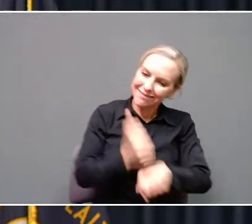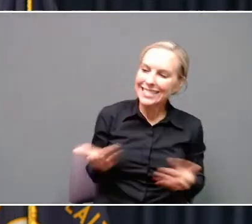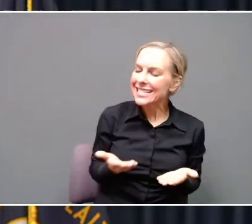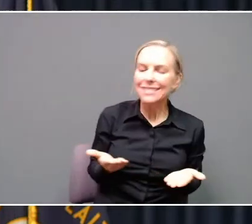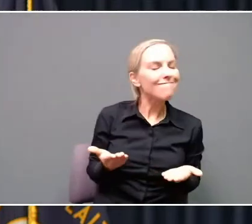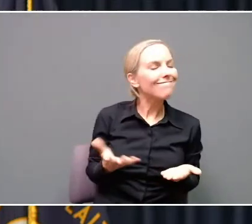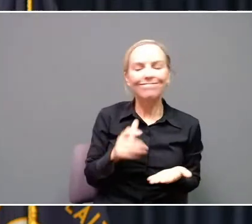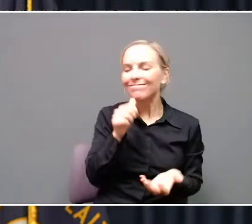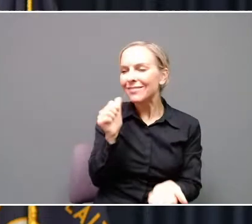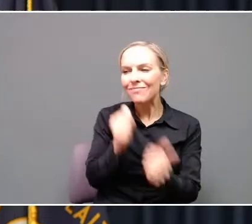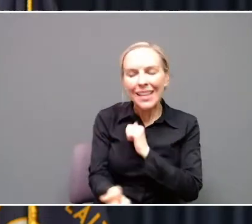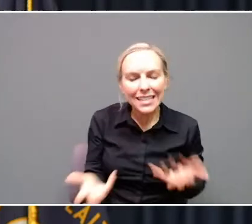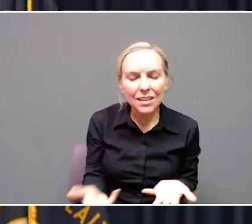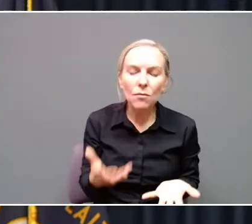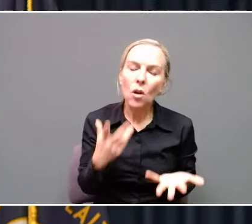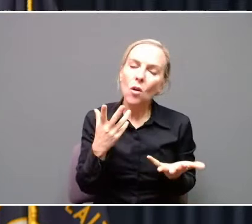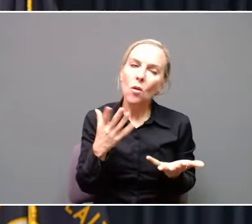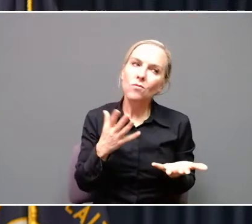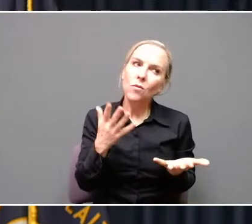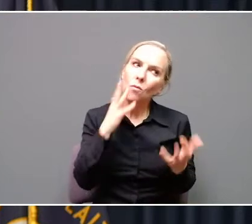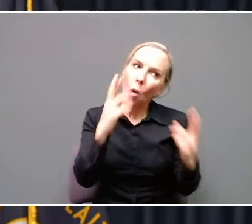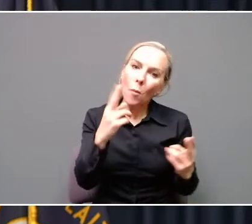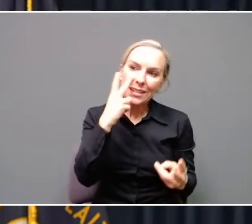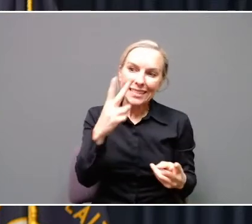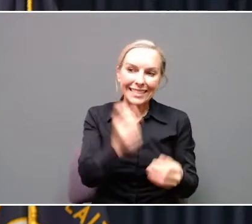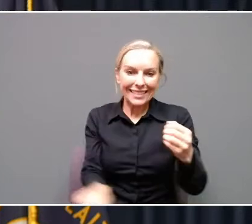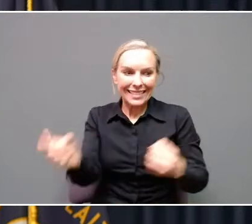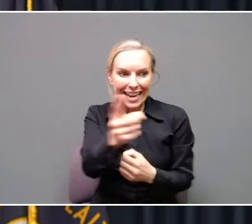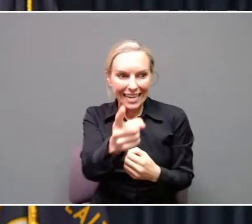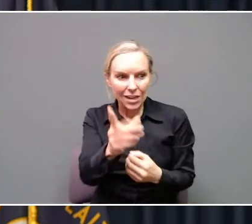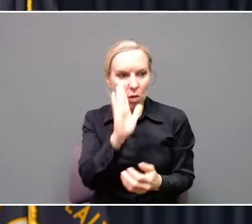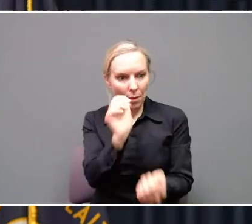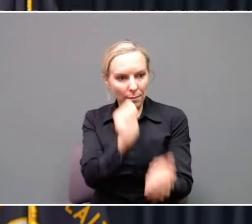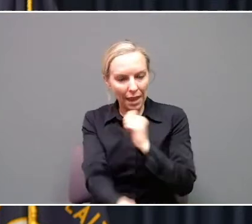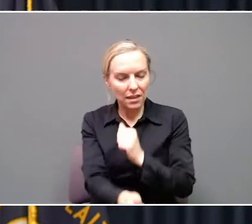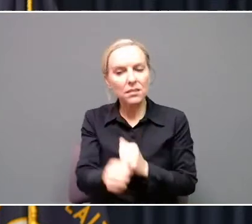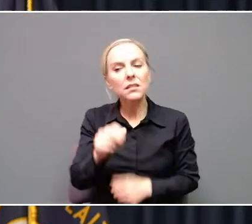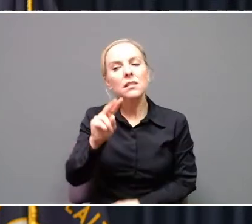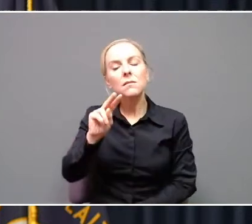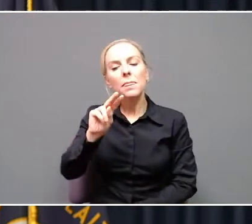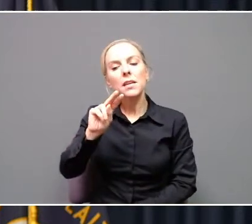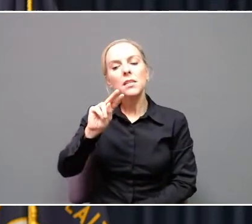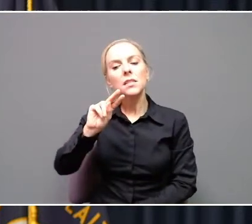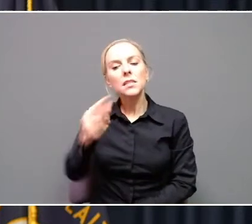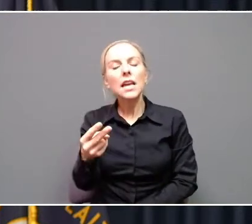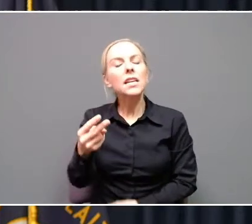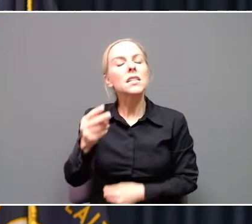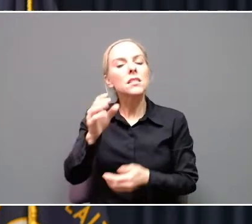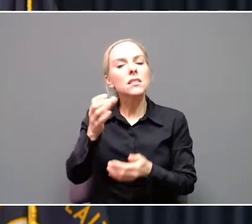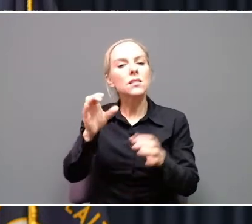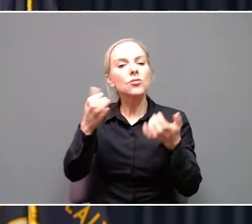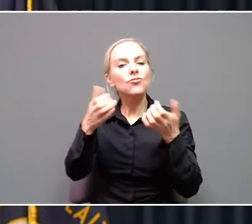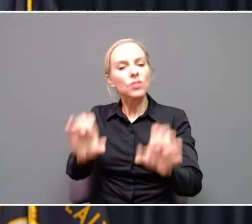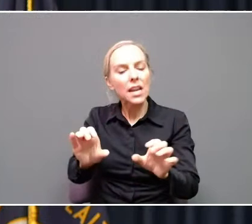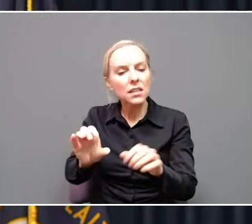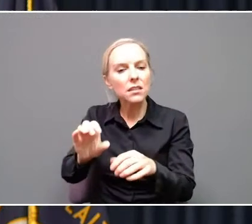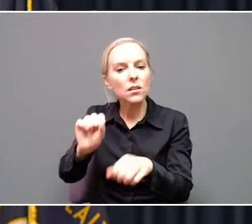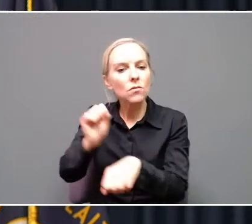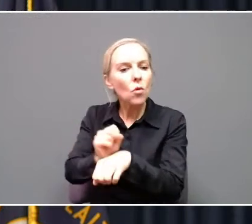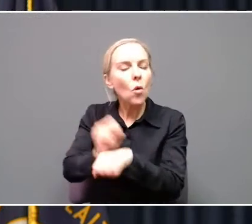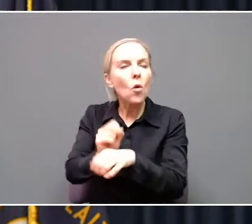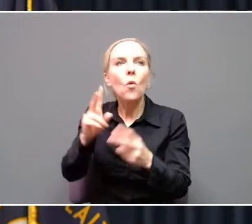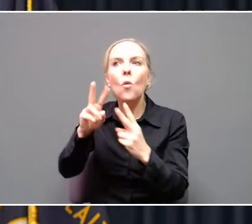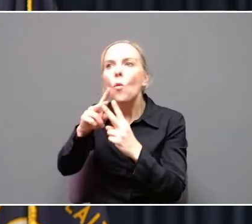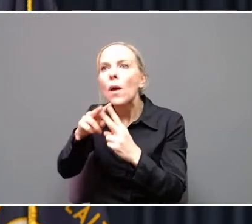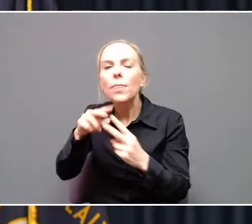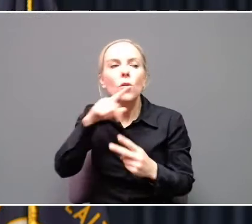investment here in the next year. Second chance employment, going to be critical moving forward. Whether someone suffered from addiction or had